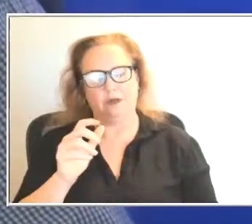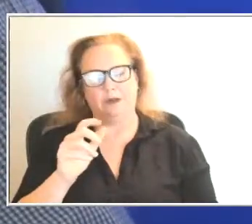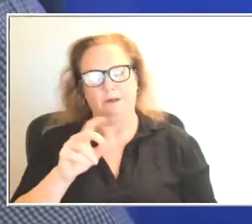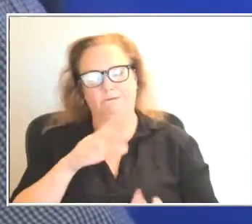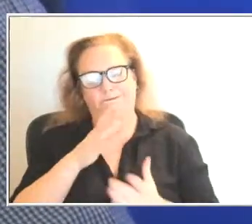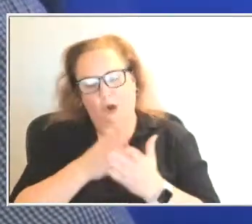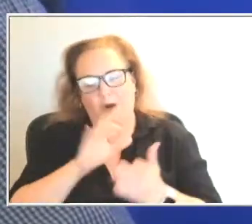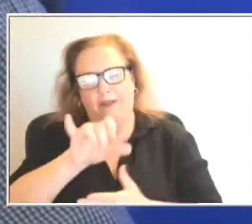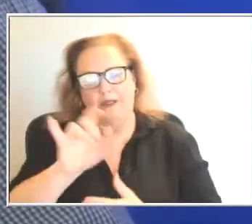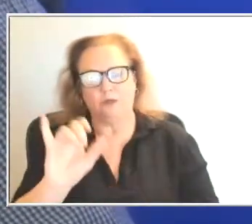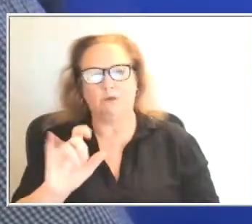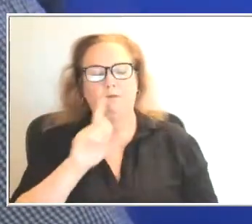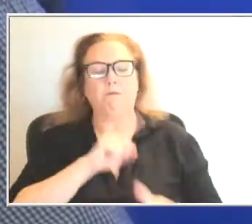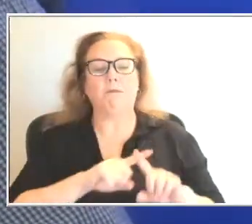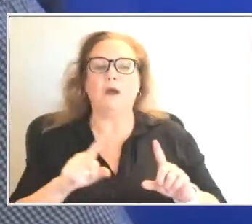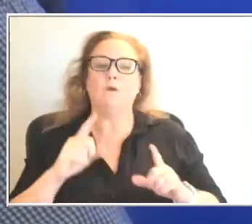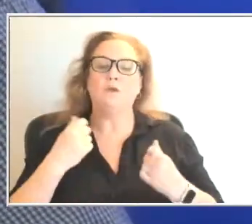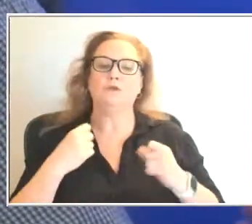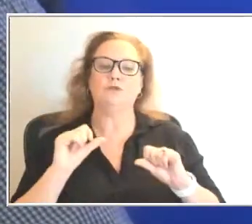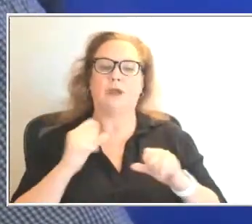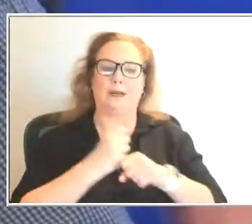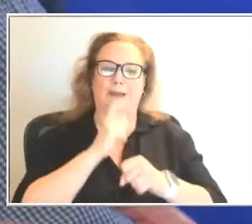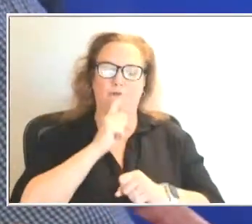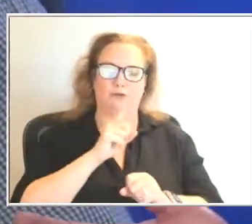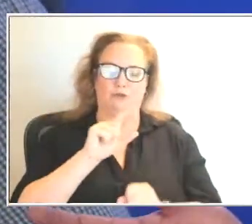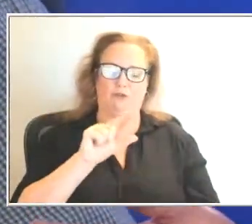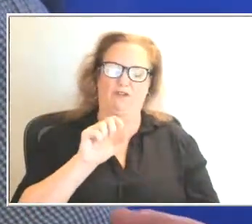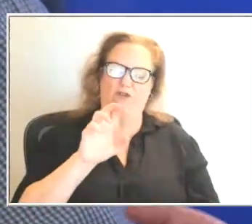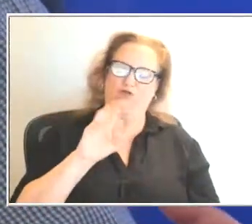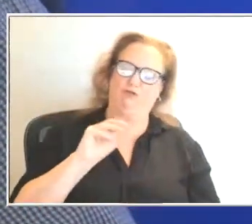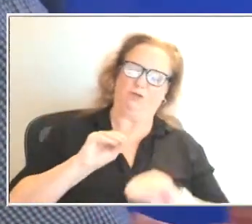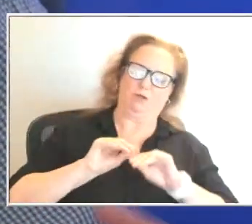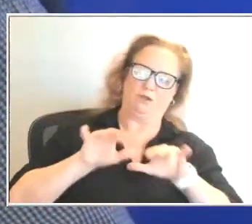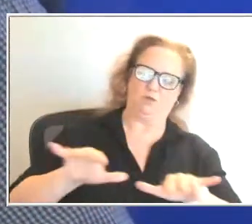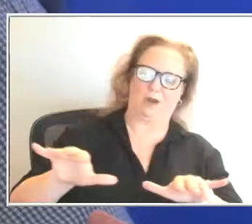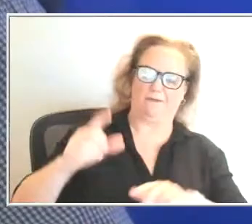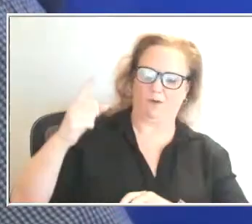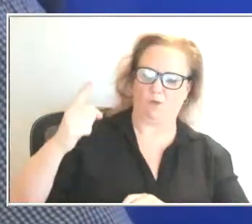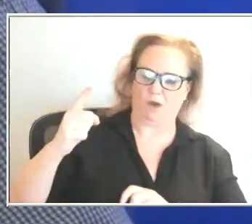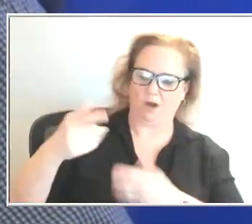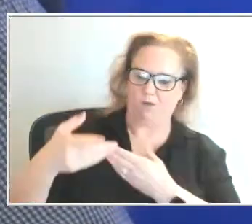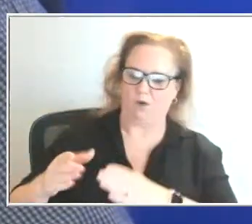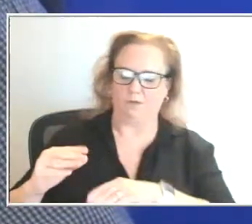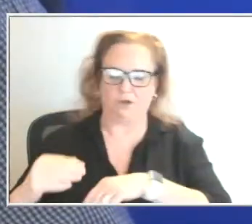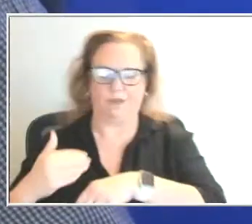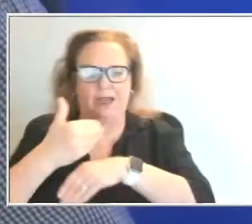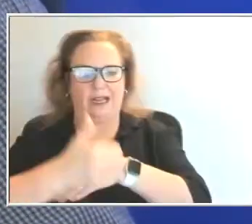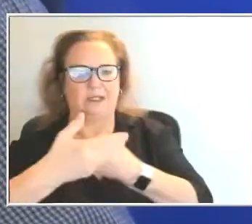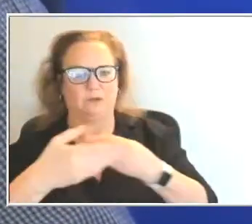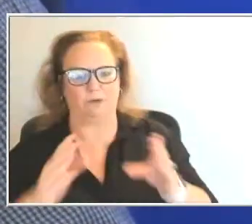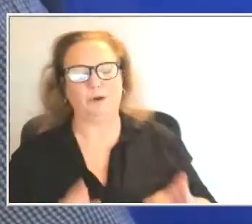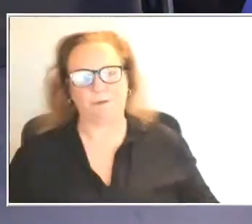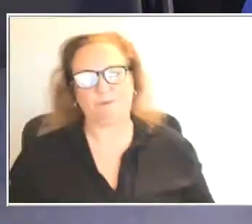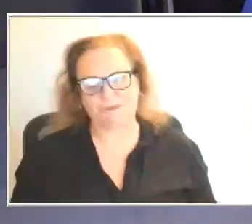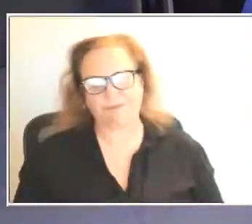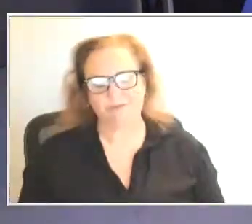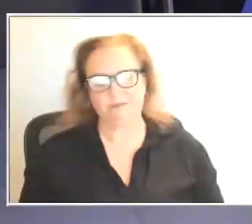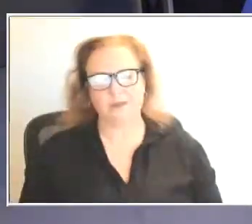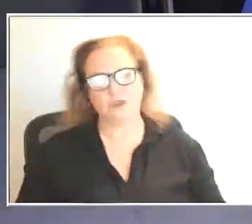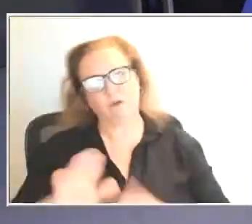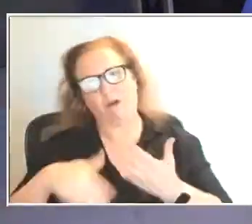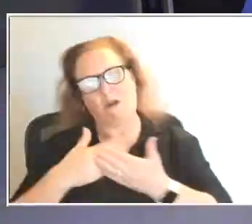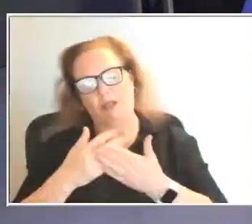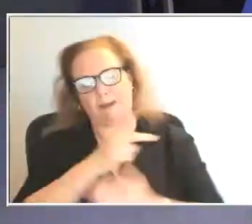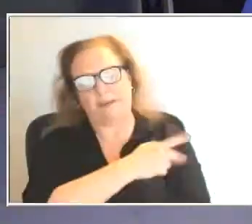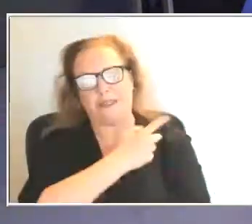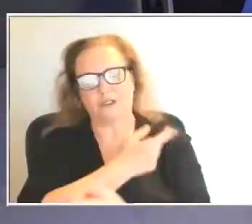really what we're trying to do is make sure those germs don't spread from one room to another, one patient to another, and keep patients safe. And when you deal with, I